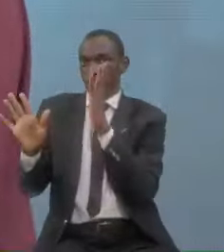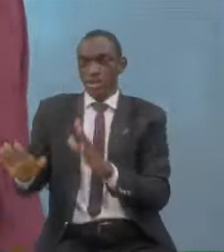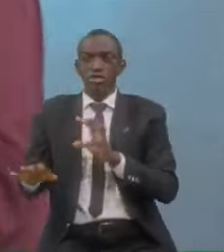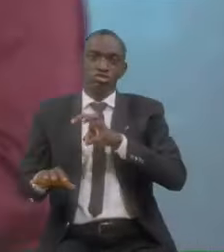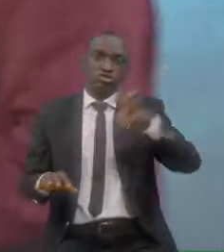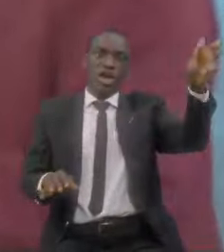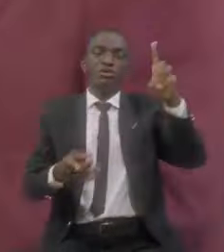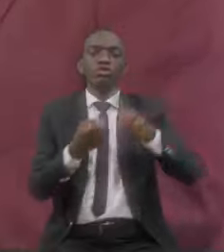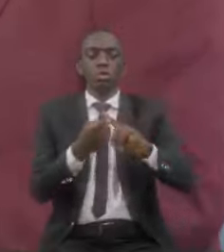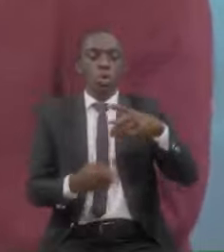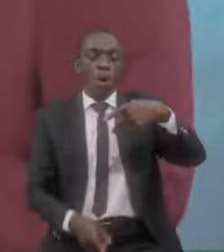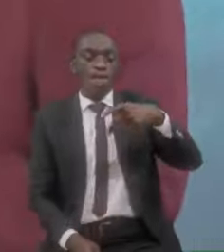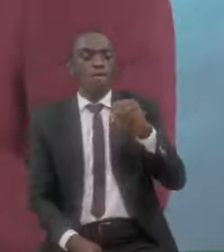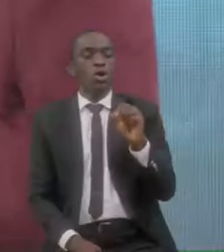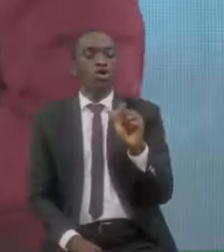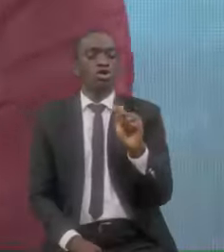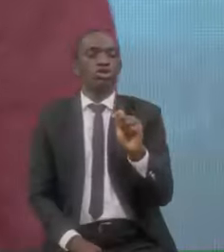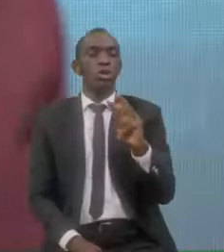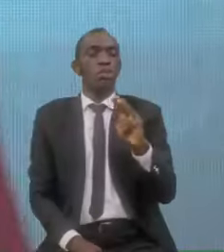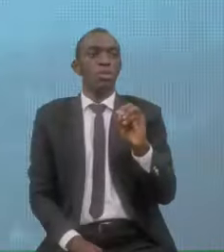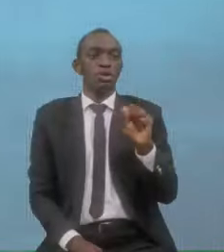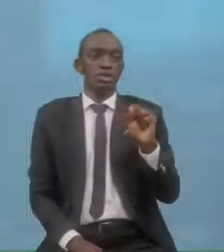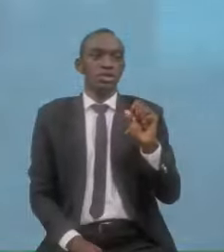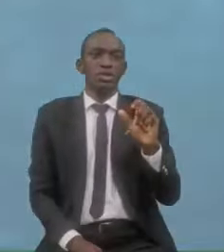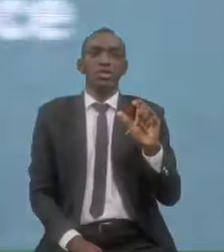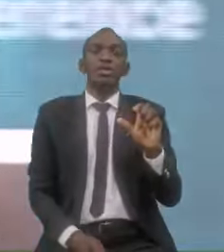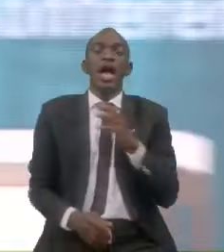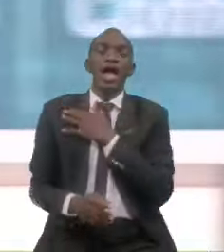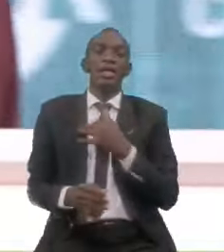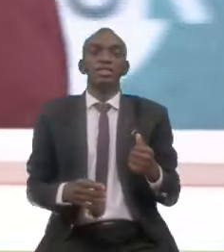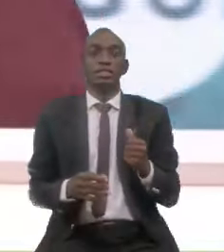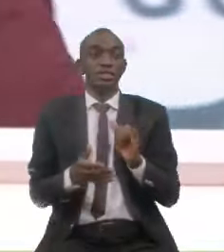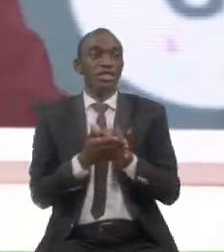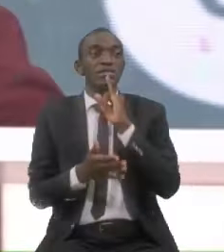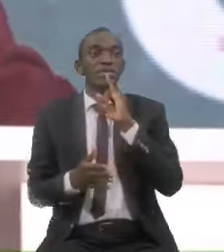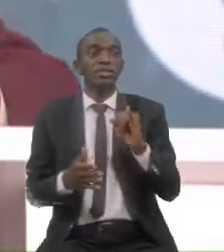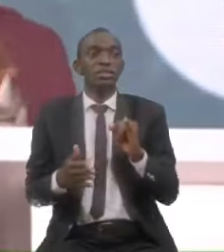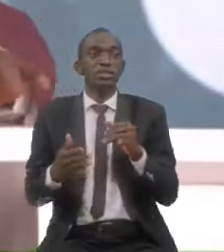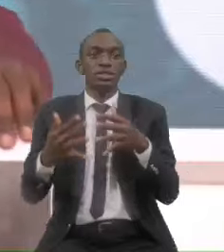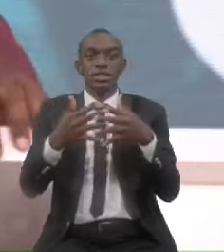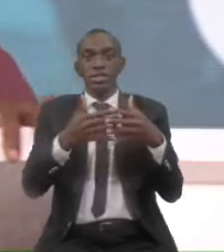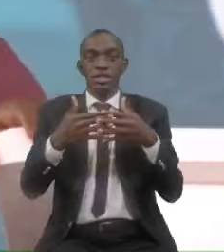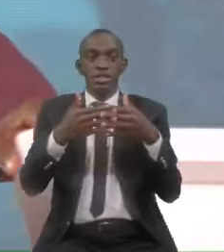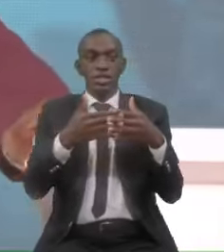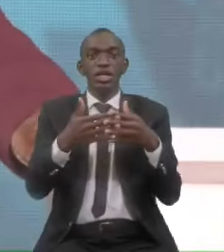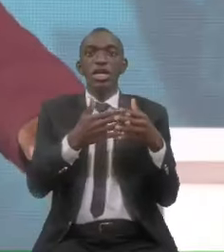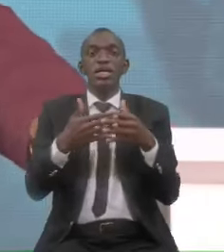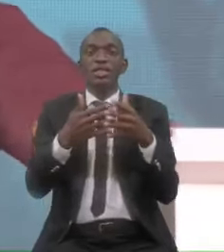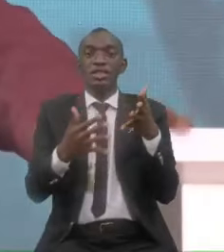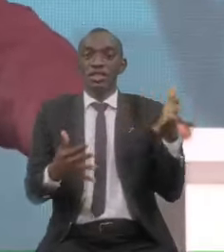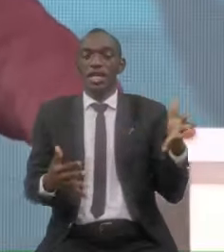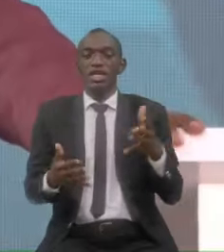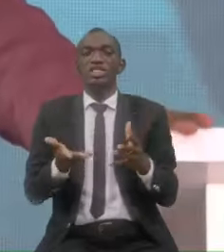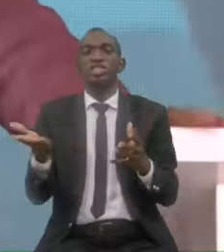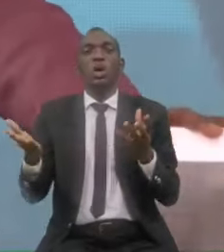the assemblies of God and the alien, they have invited me. I preach here, I preach here. And so there was a